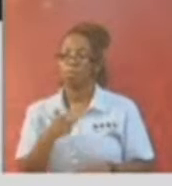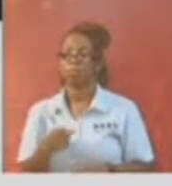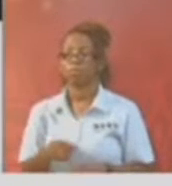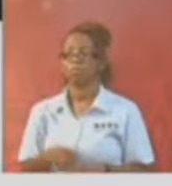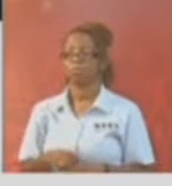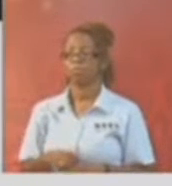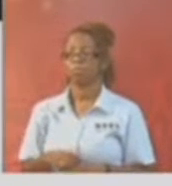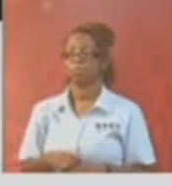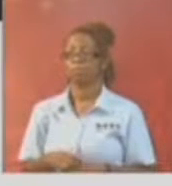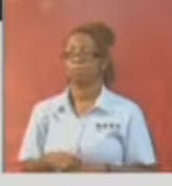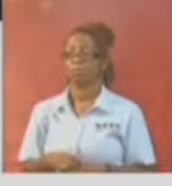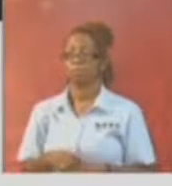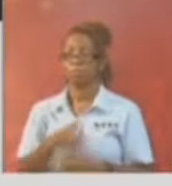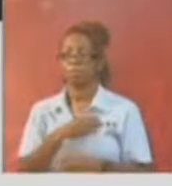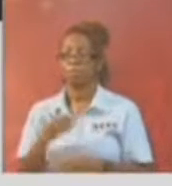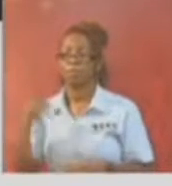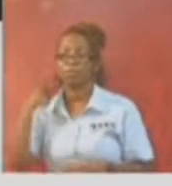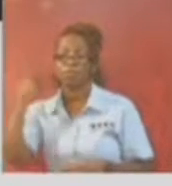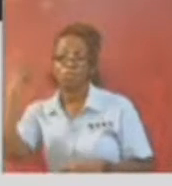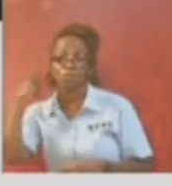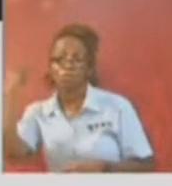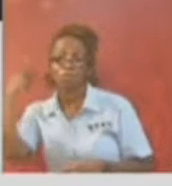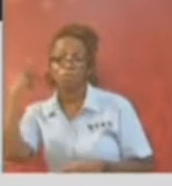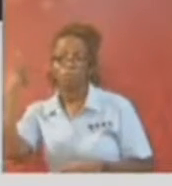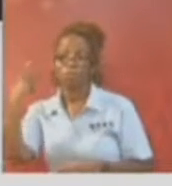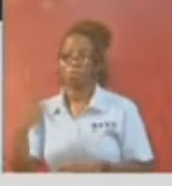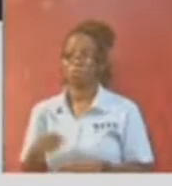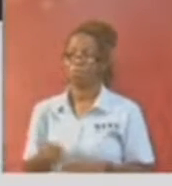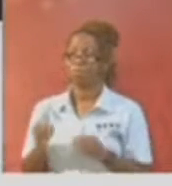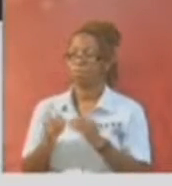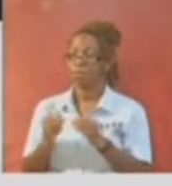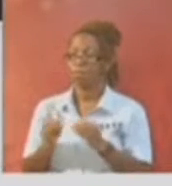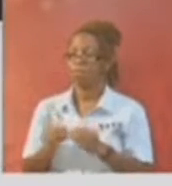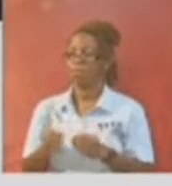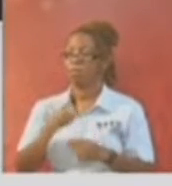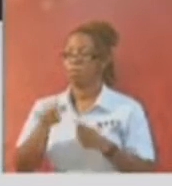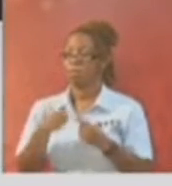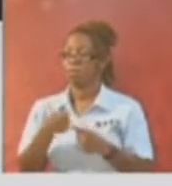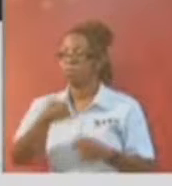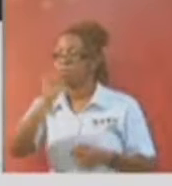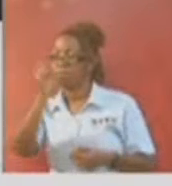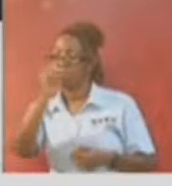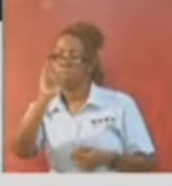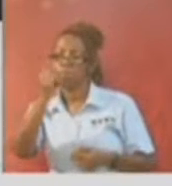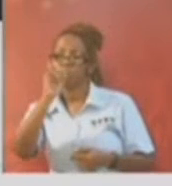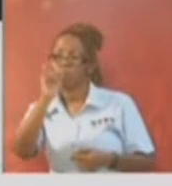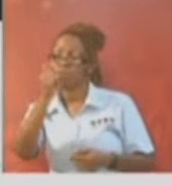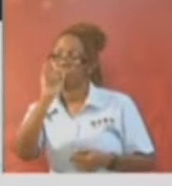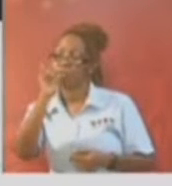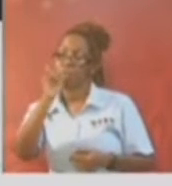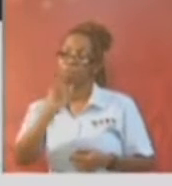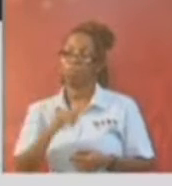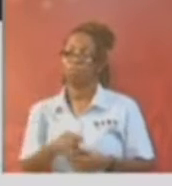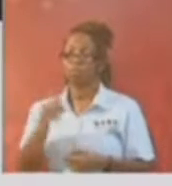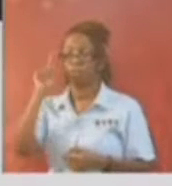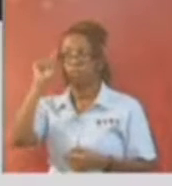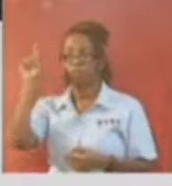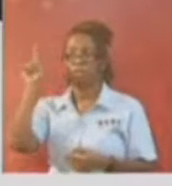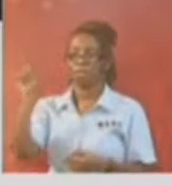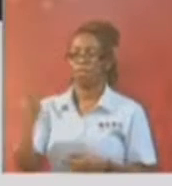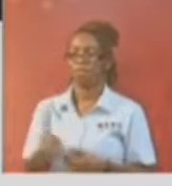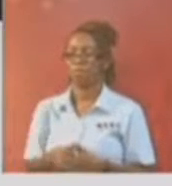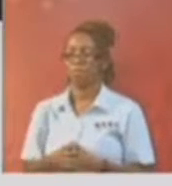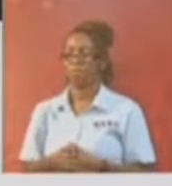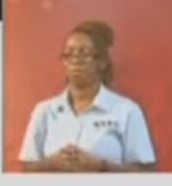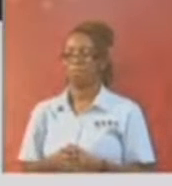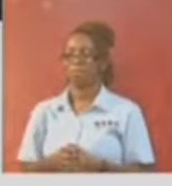to complications for persons who contract the COVID-19 virus. Next slide, please. Alcohol